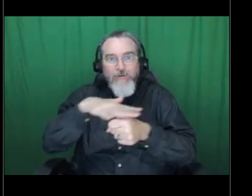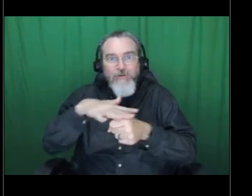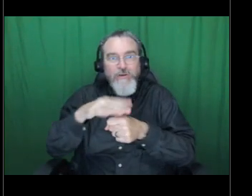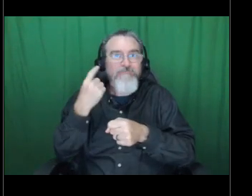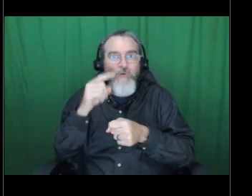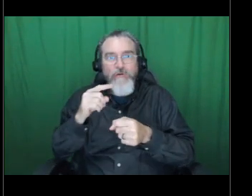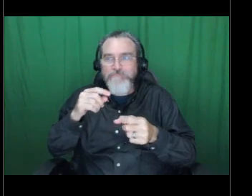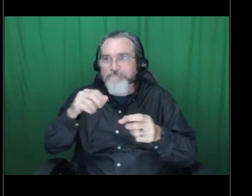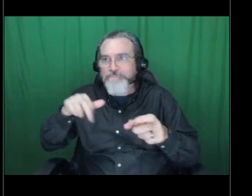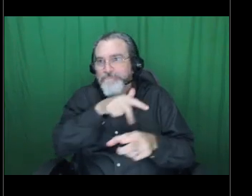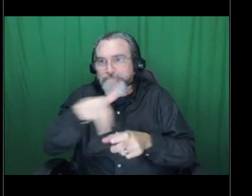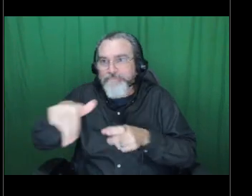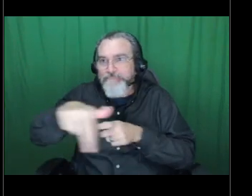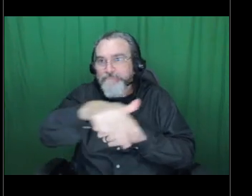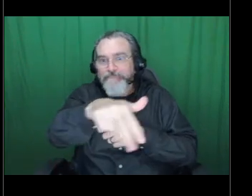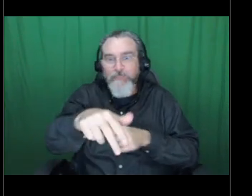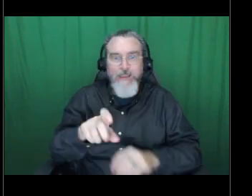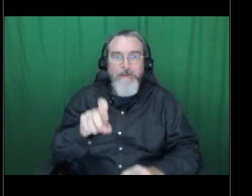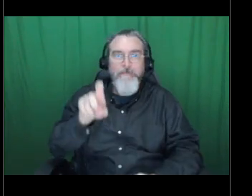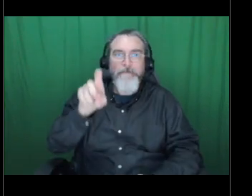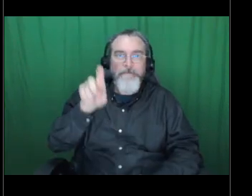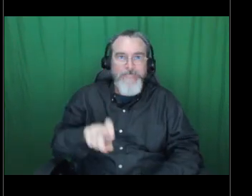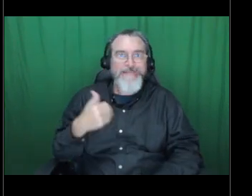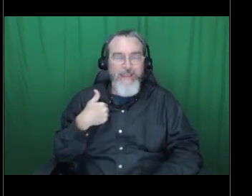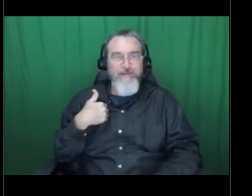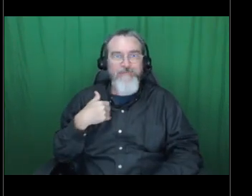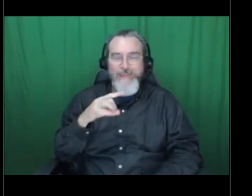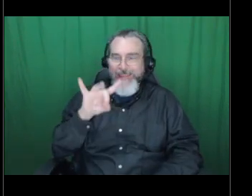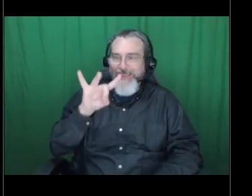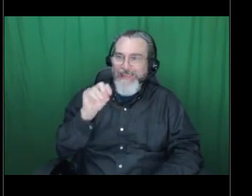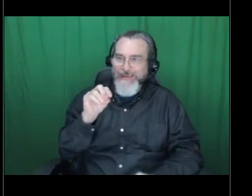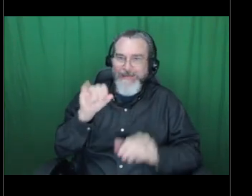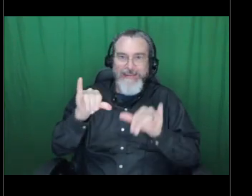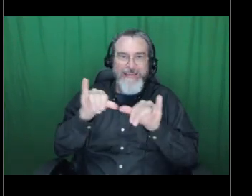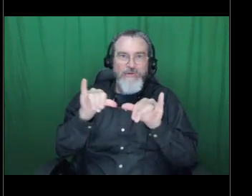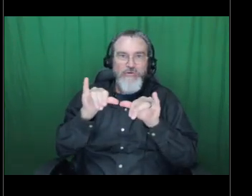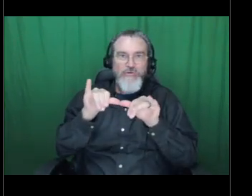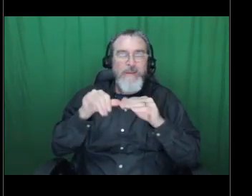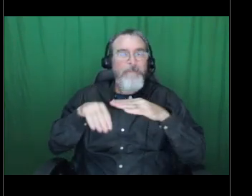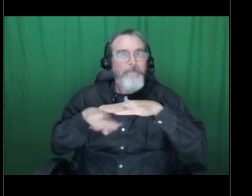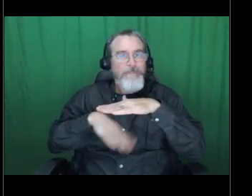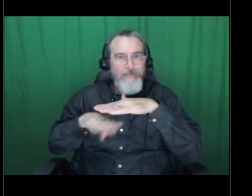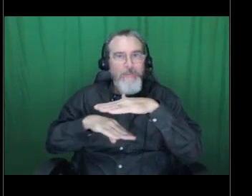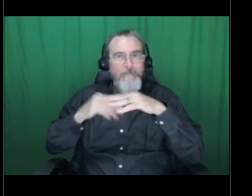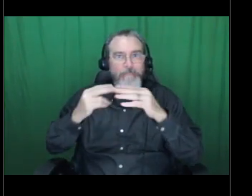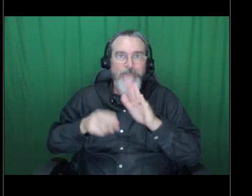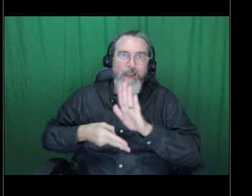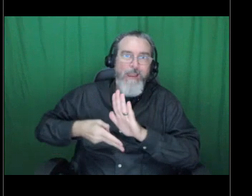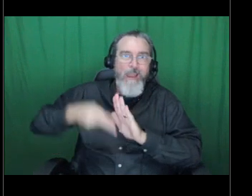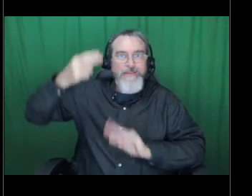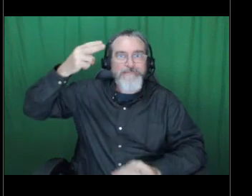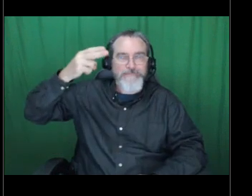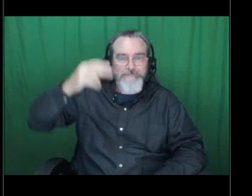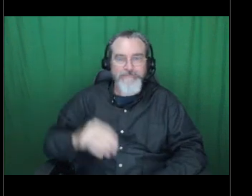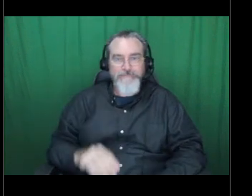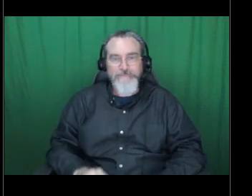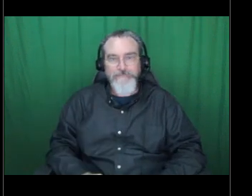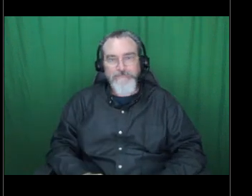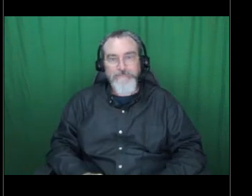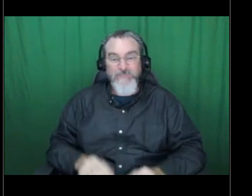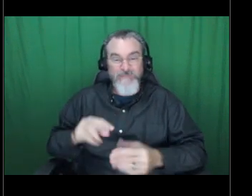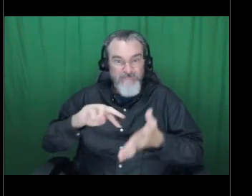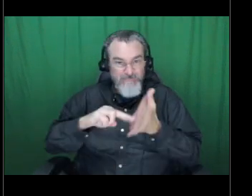must have an 80-inch minimum headroom height, including